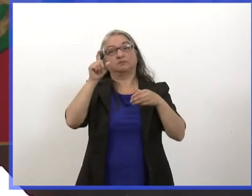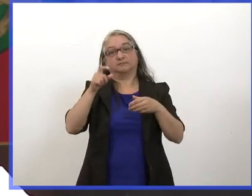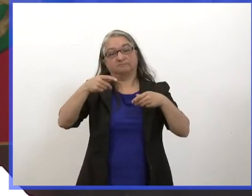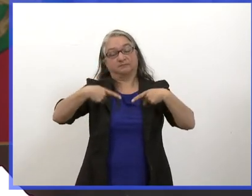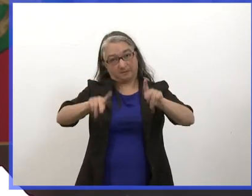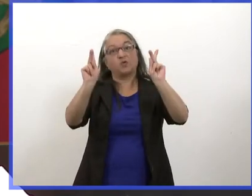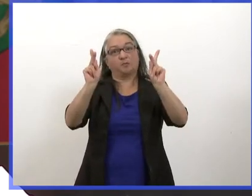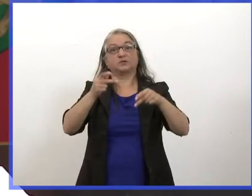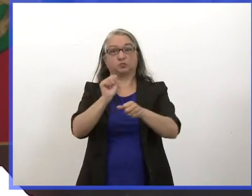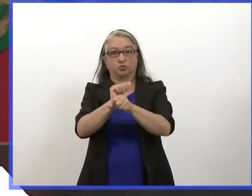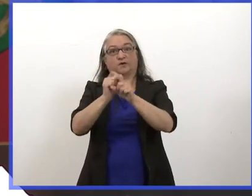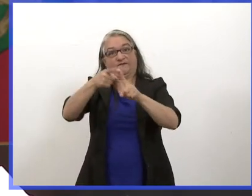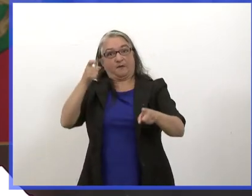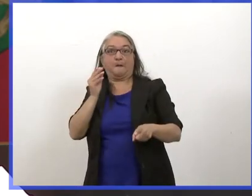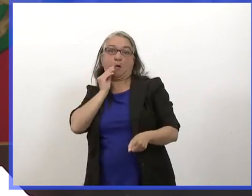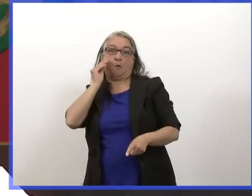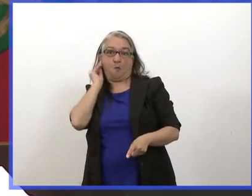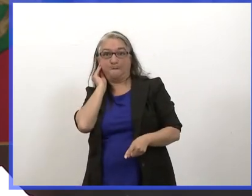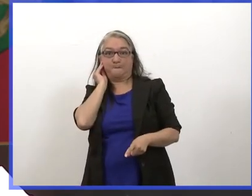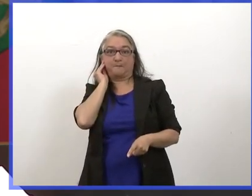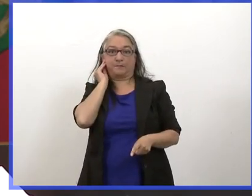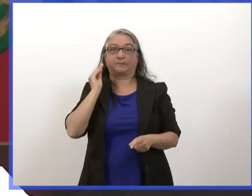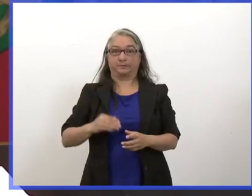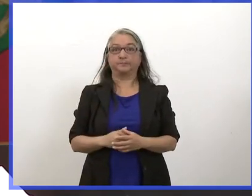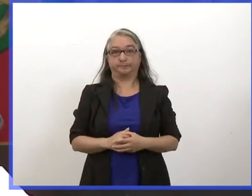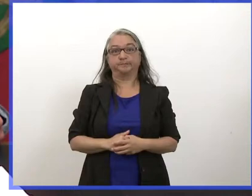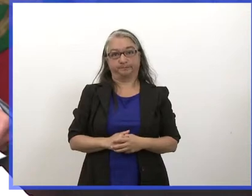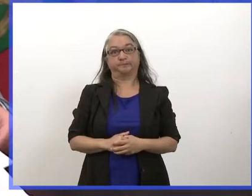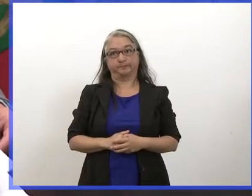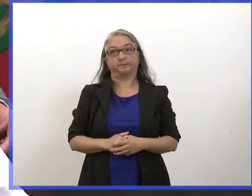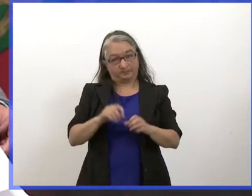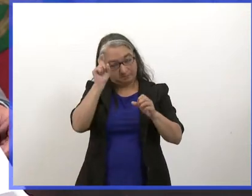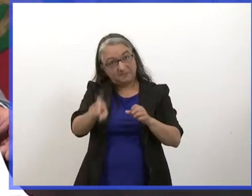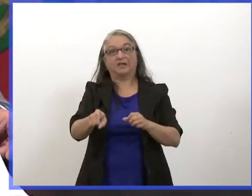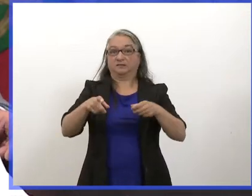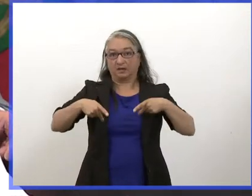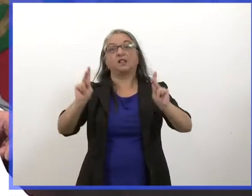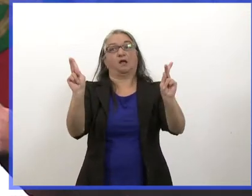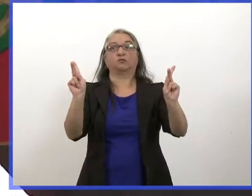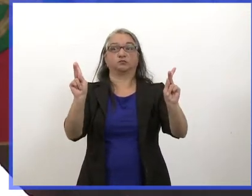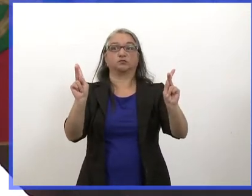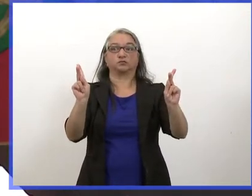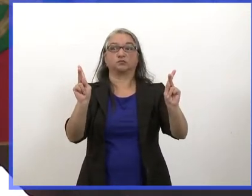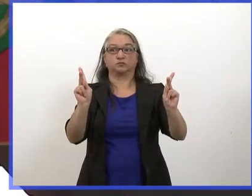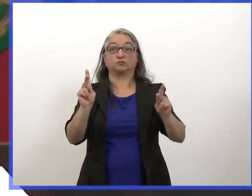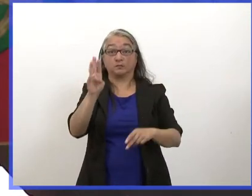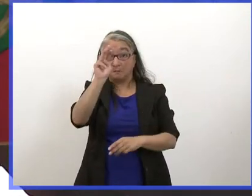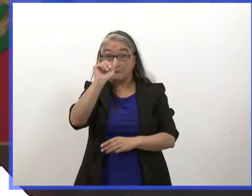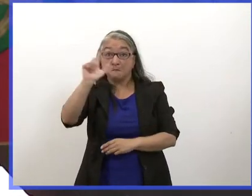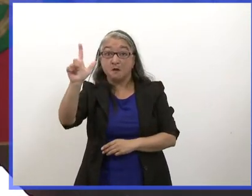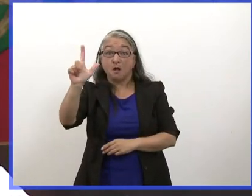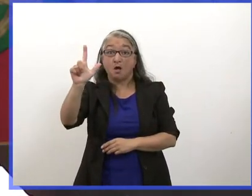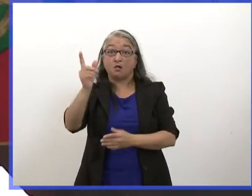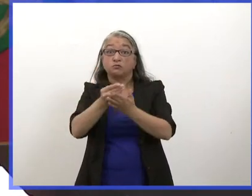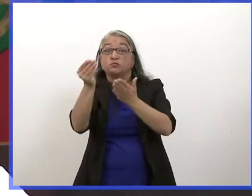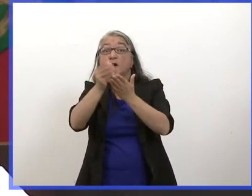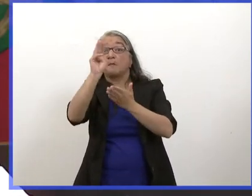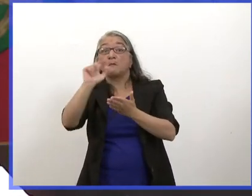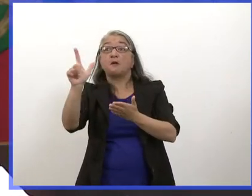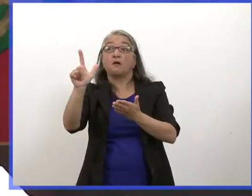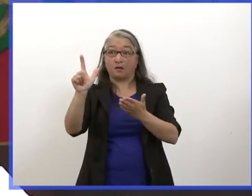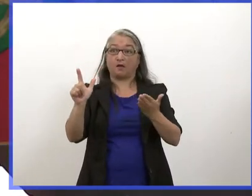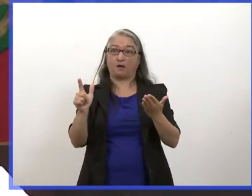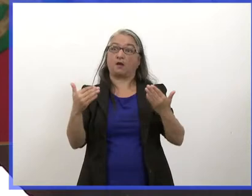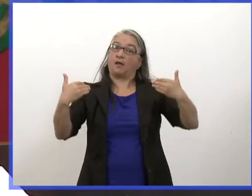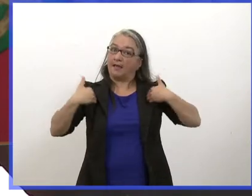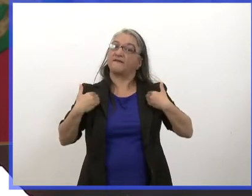Malls will have increased requirements to manage capacity and access to ensure stronger compliance.